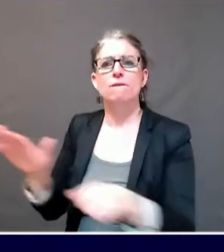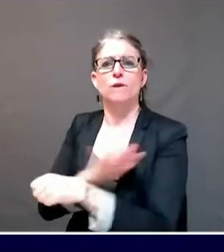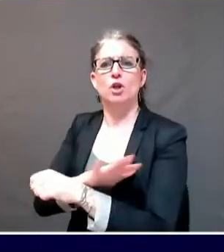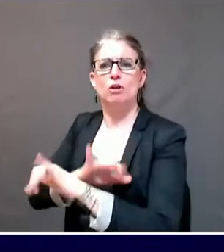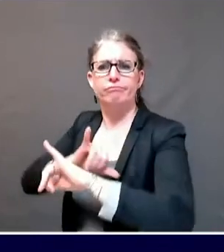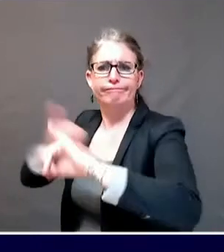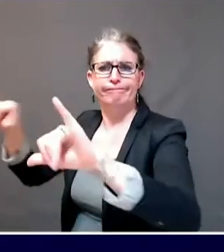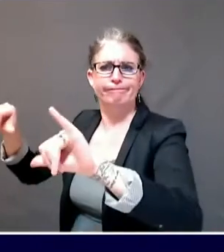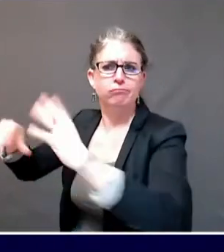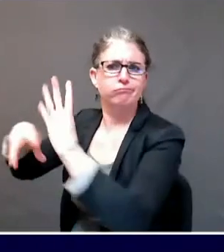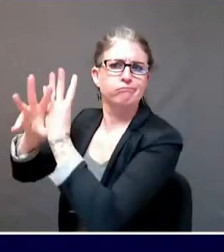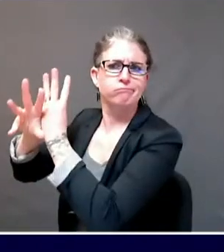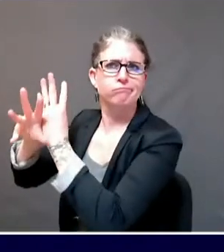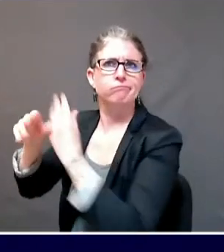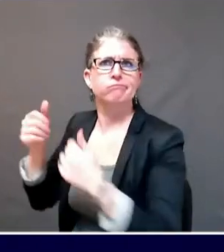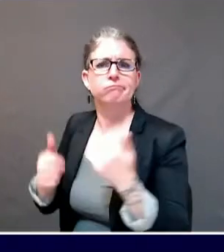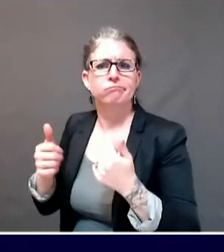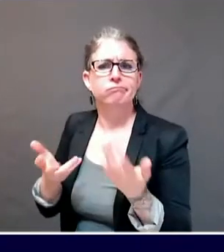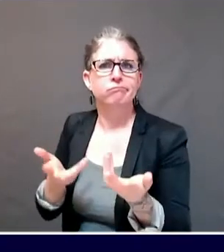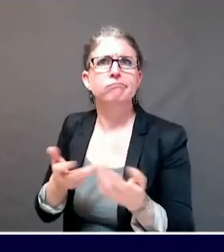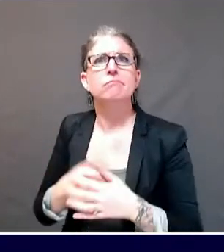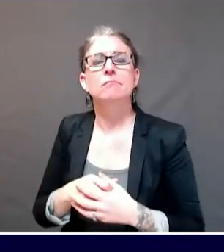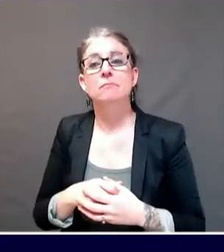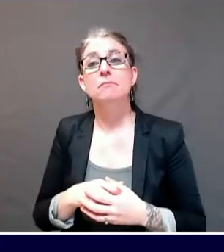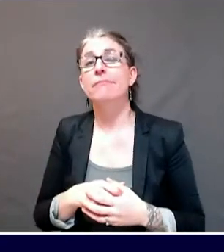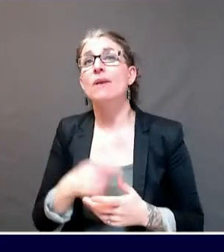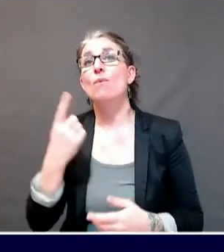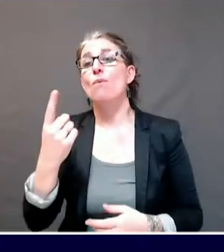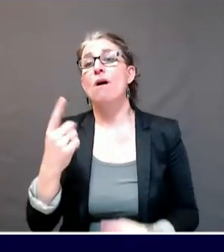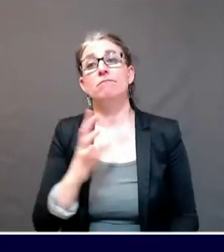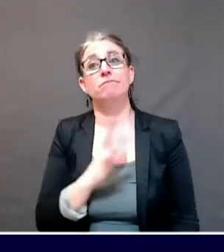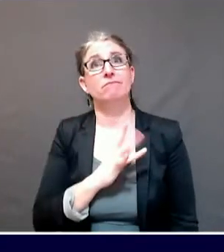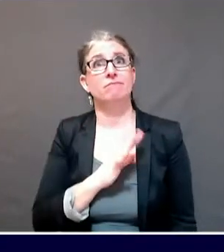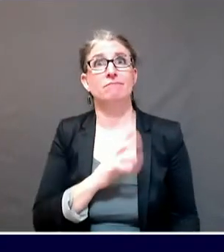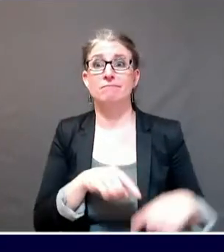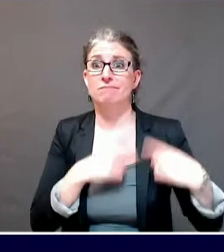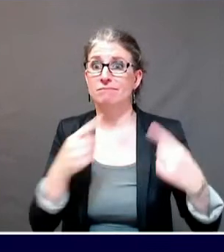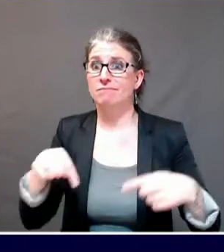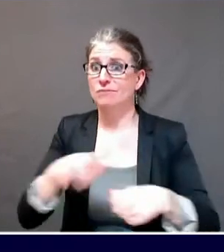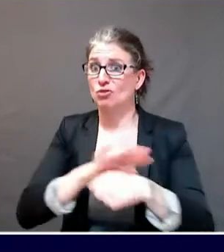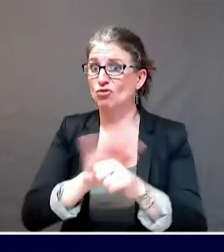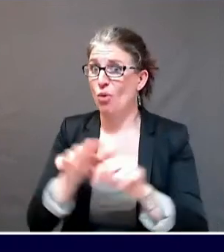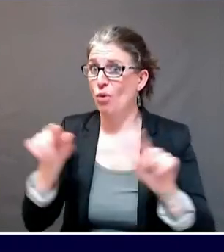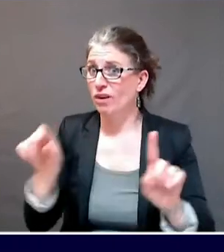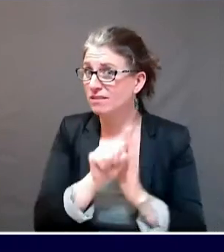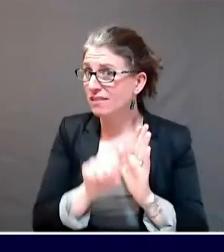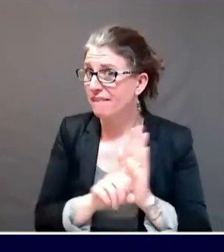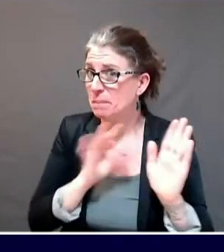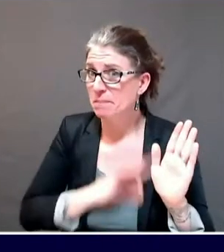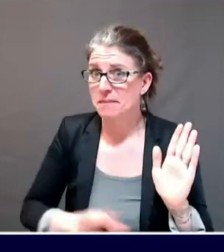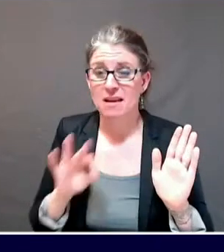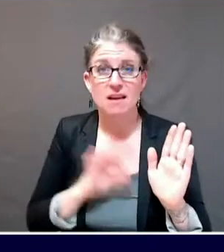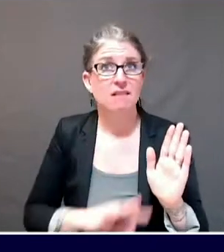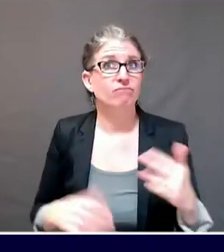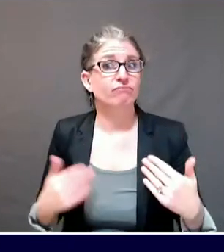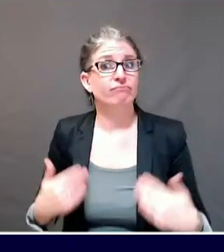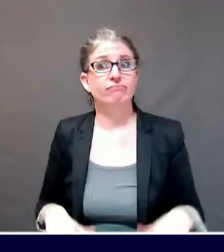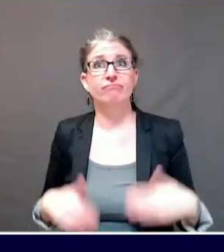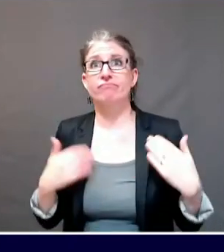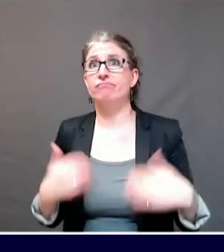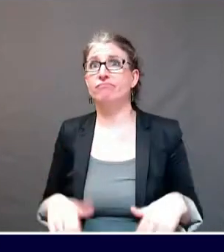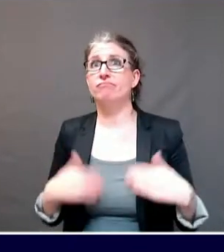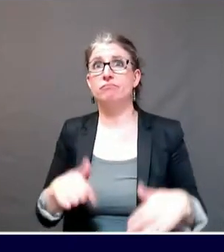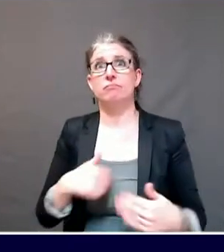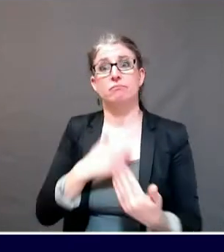surprising and in a good way, has been the fact that owing to the hard work of teachers,